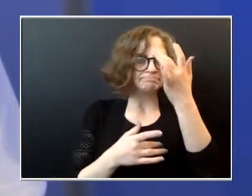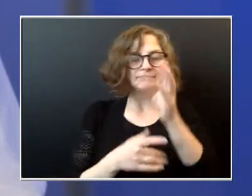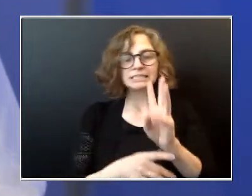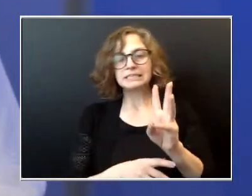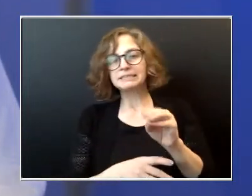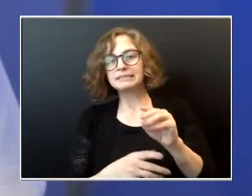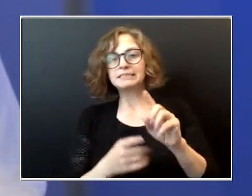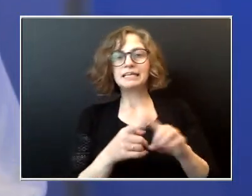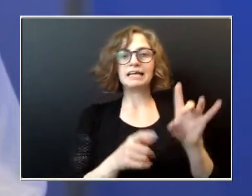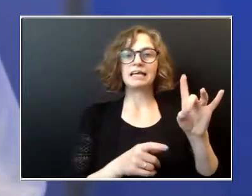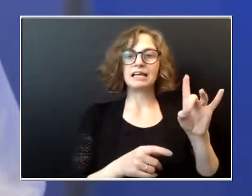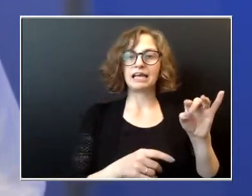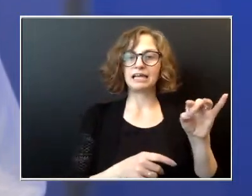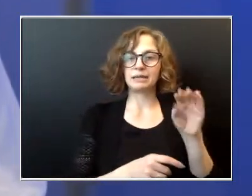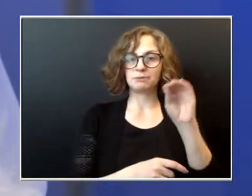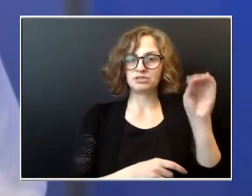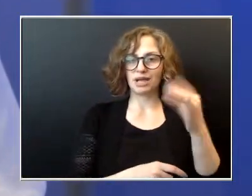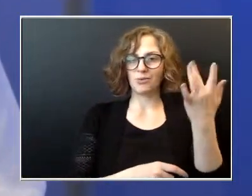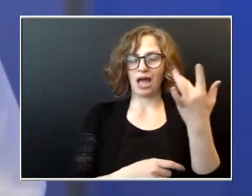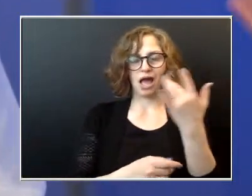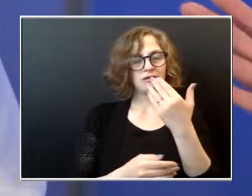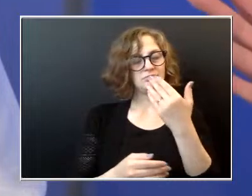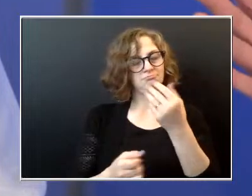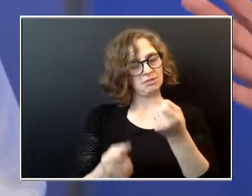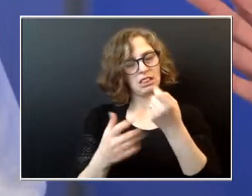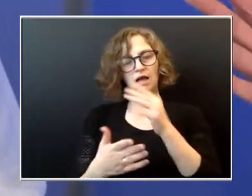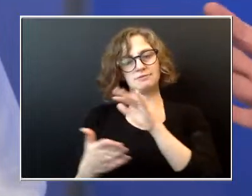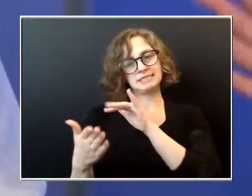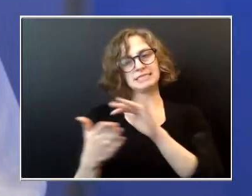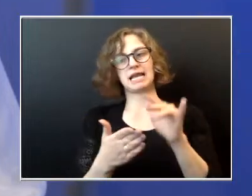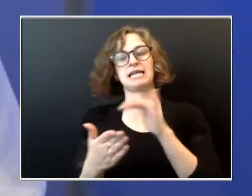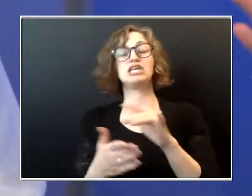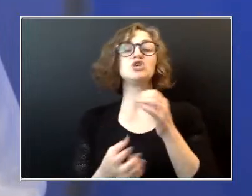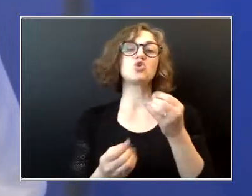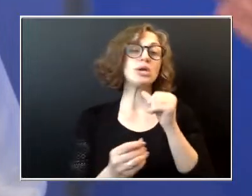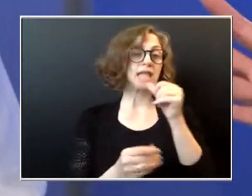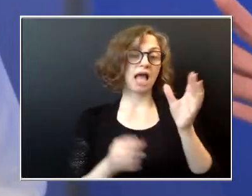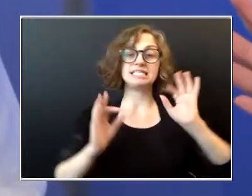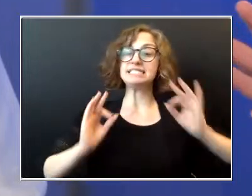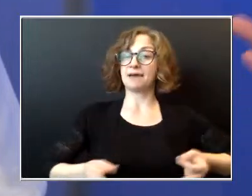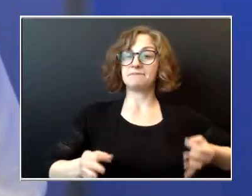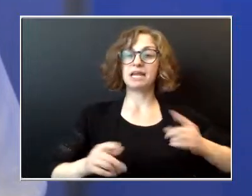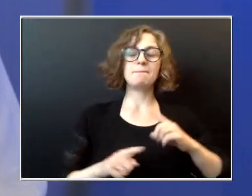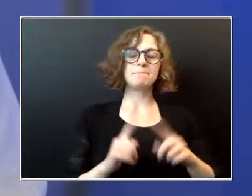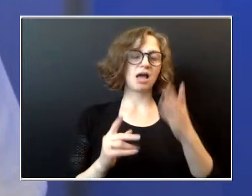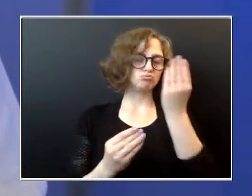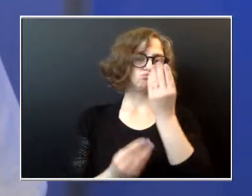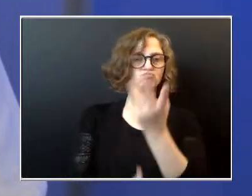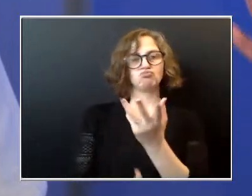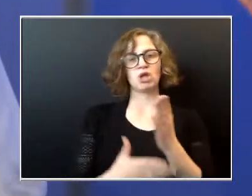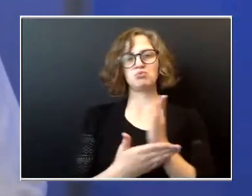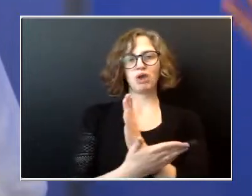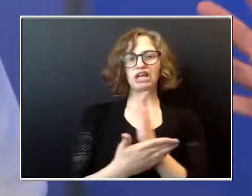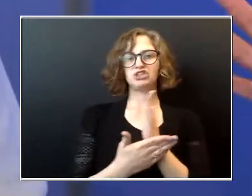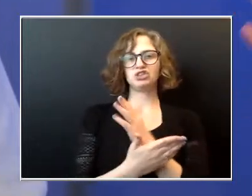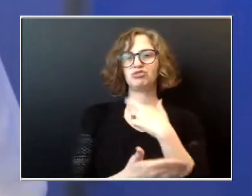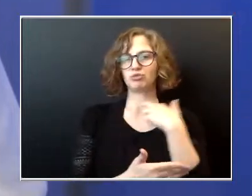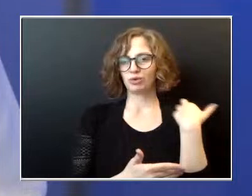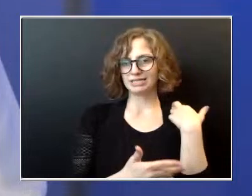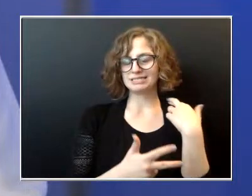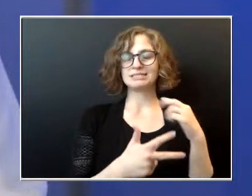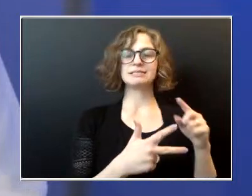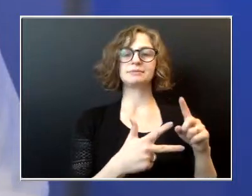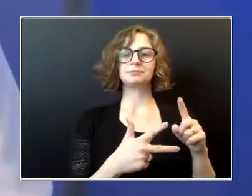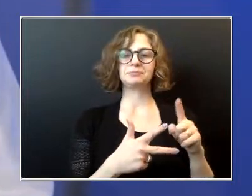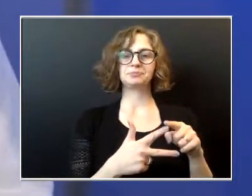it's well studied. So it's not definitive, but it gives you at least a range of risk associated with that condition. The middle, so